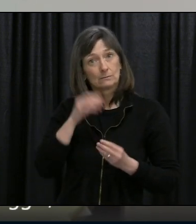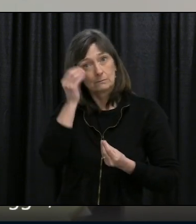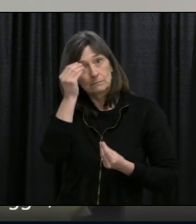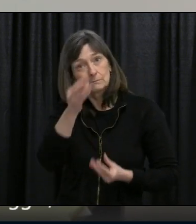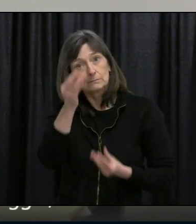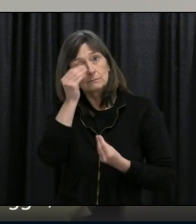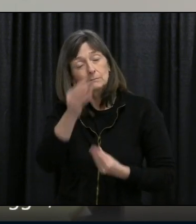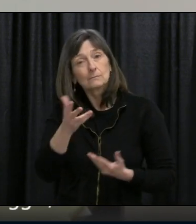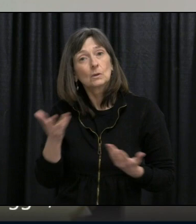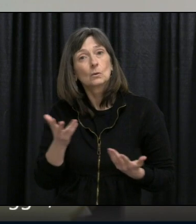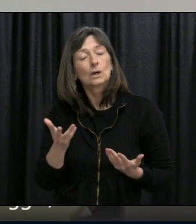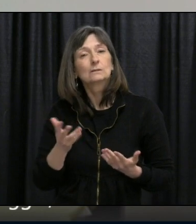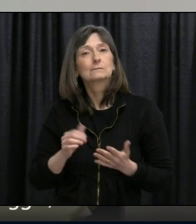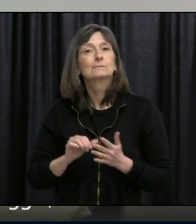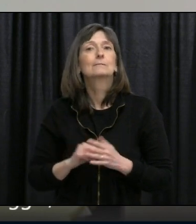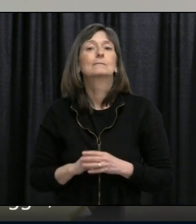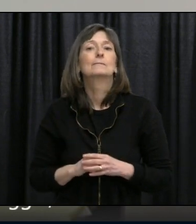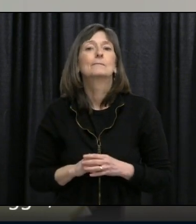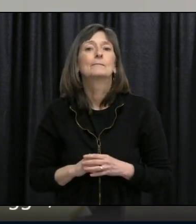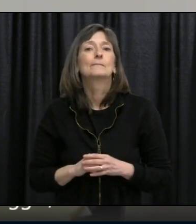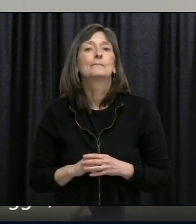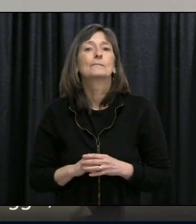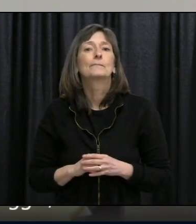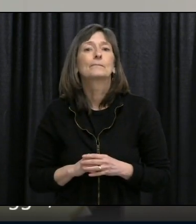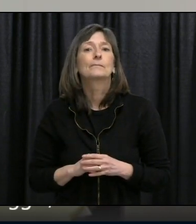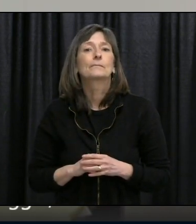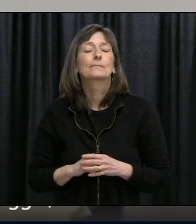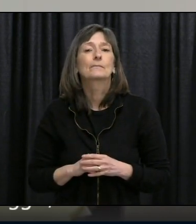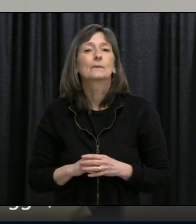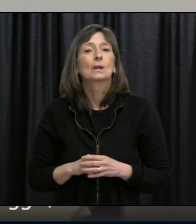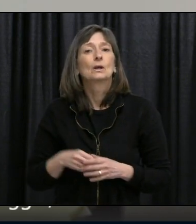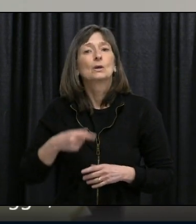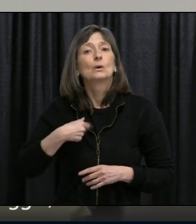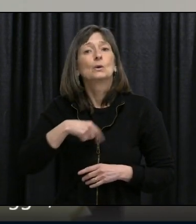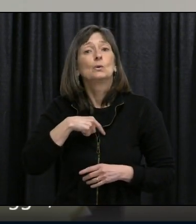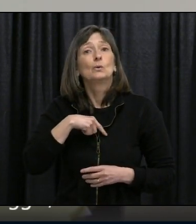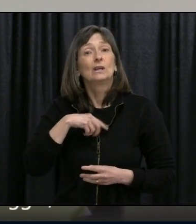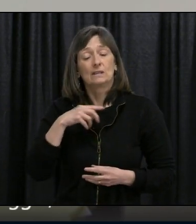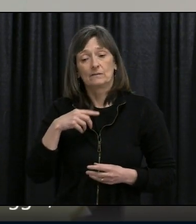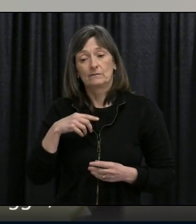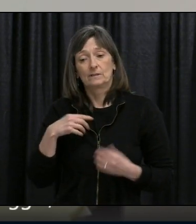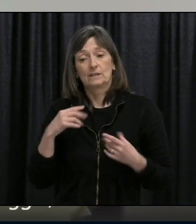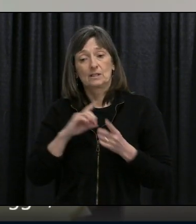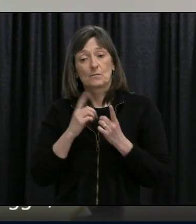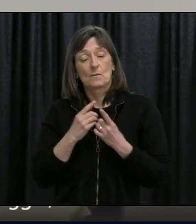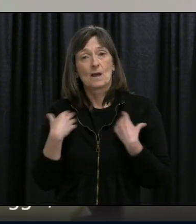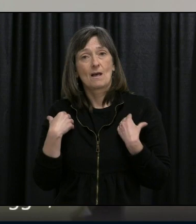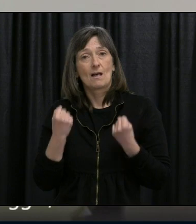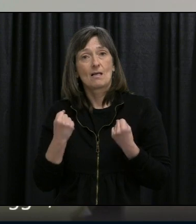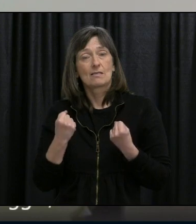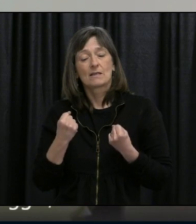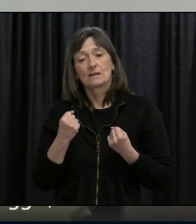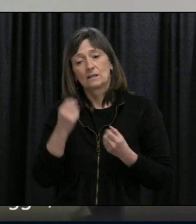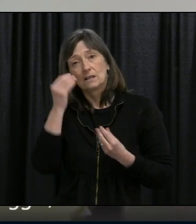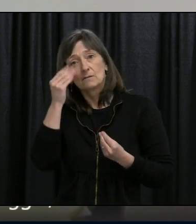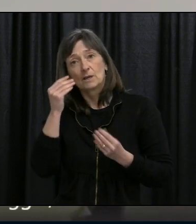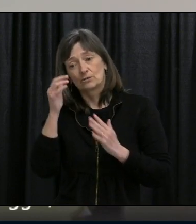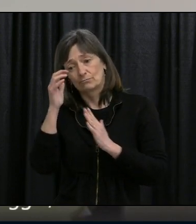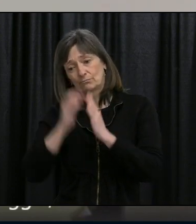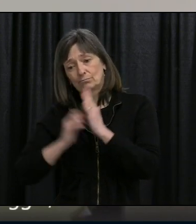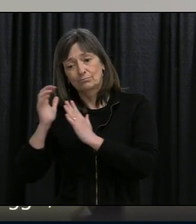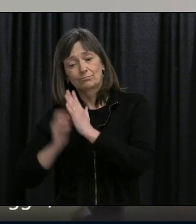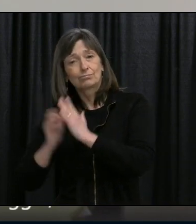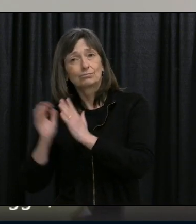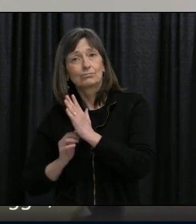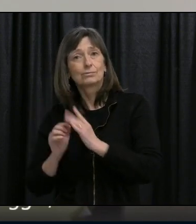essentially that we have collated and compiled and put together for you a source of trusted information. One